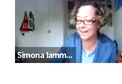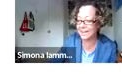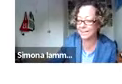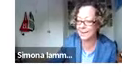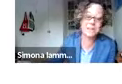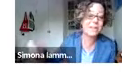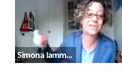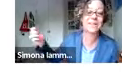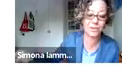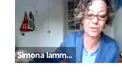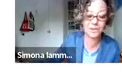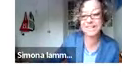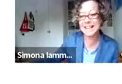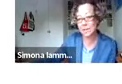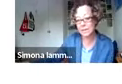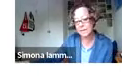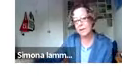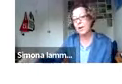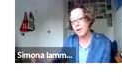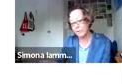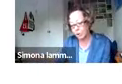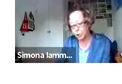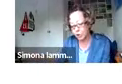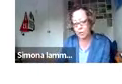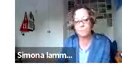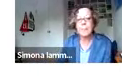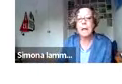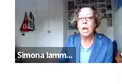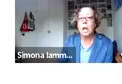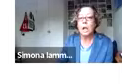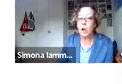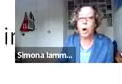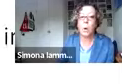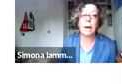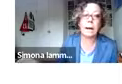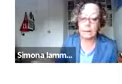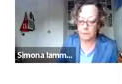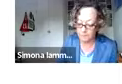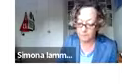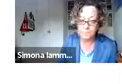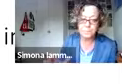manufacturing, the center of the second revolution. So,